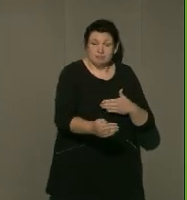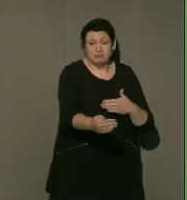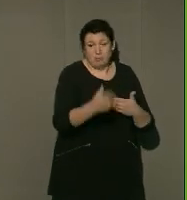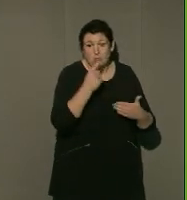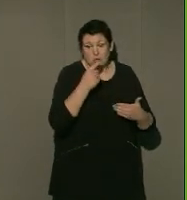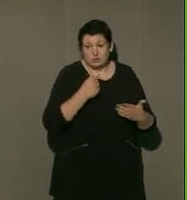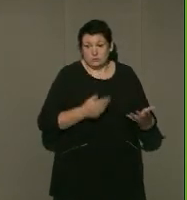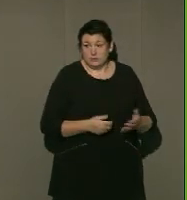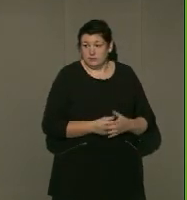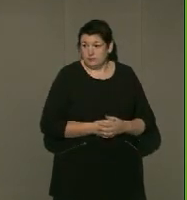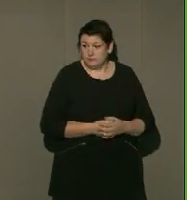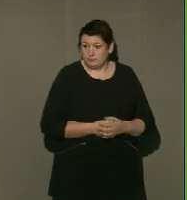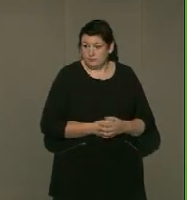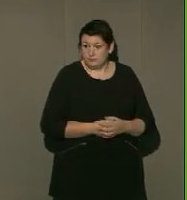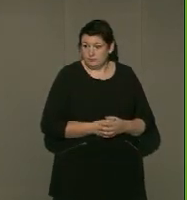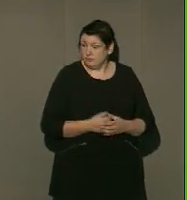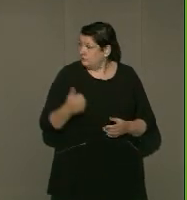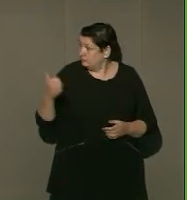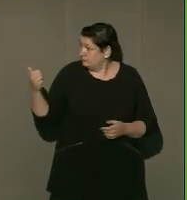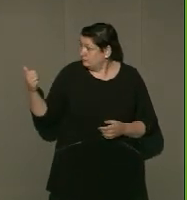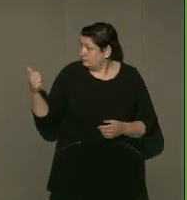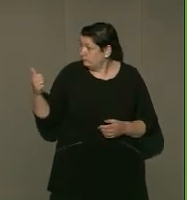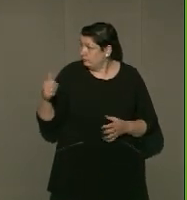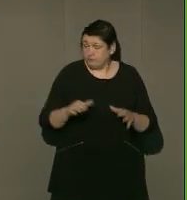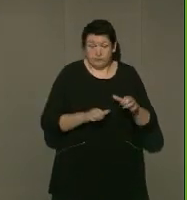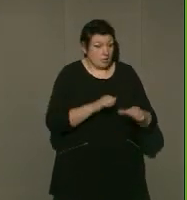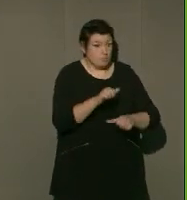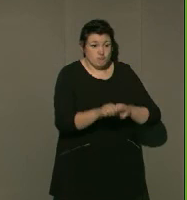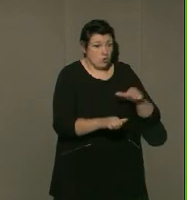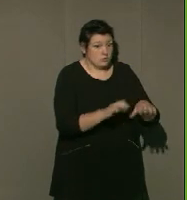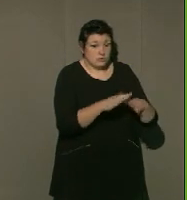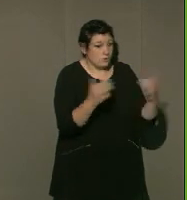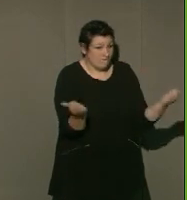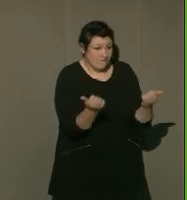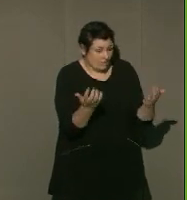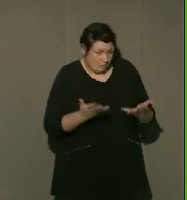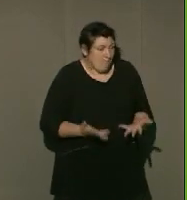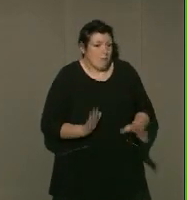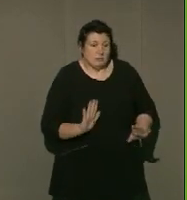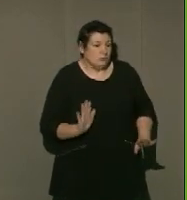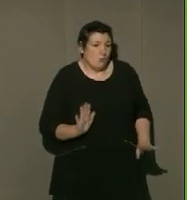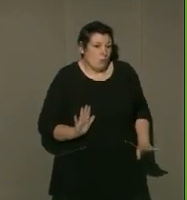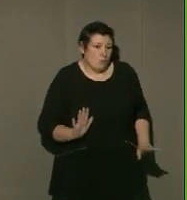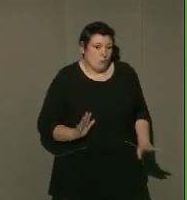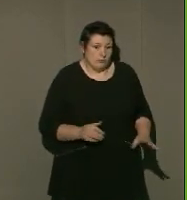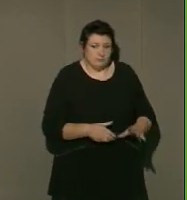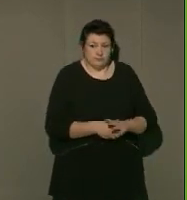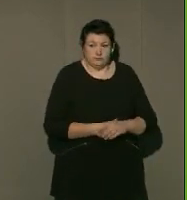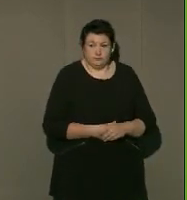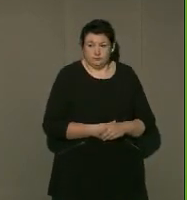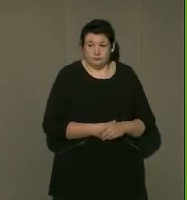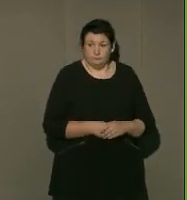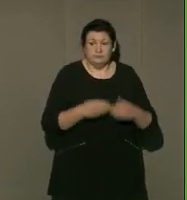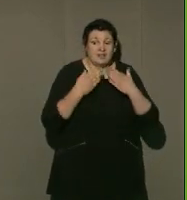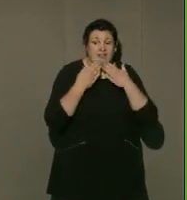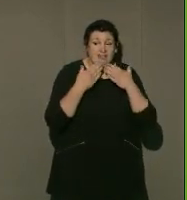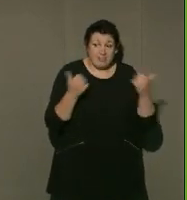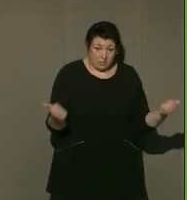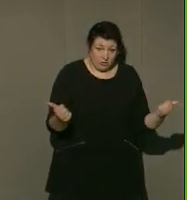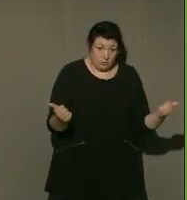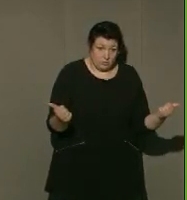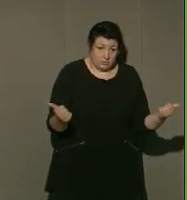speaker. Thank you. So the process is not necessarily completed at this point. Right. Thank you all very much